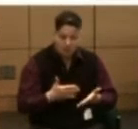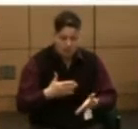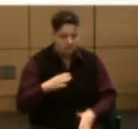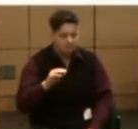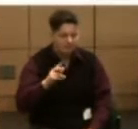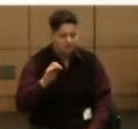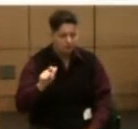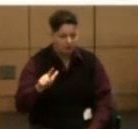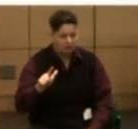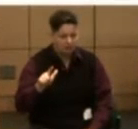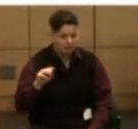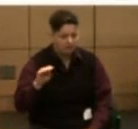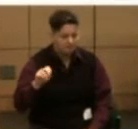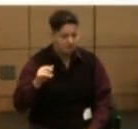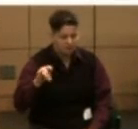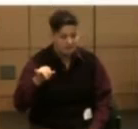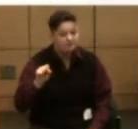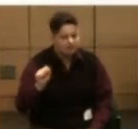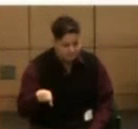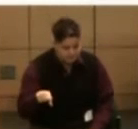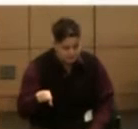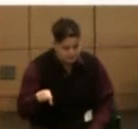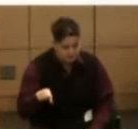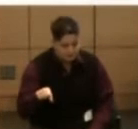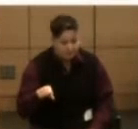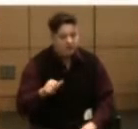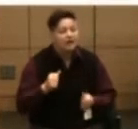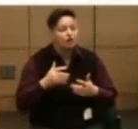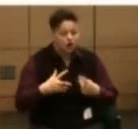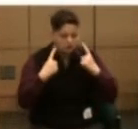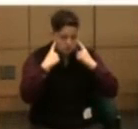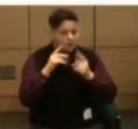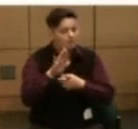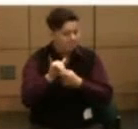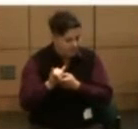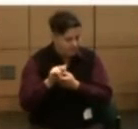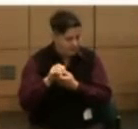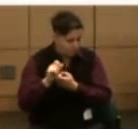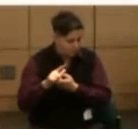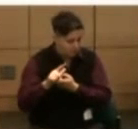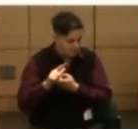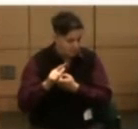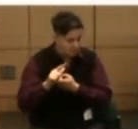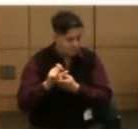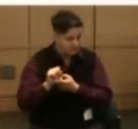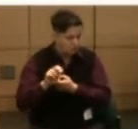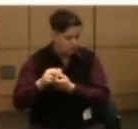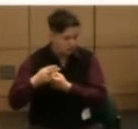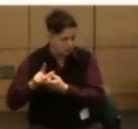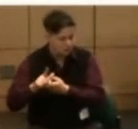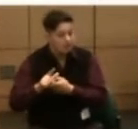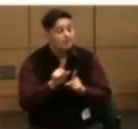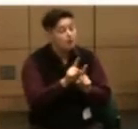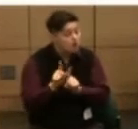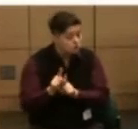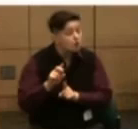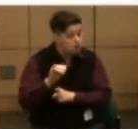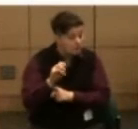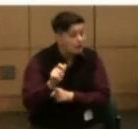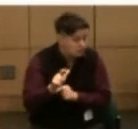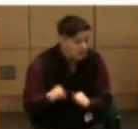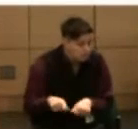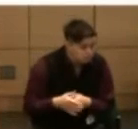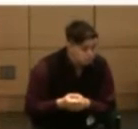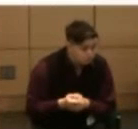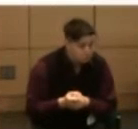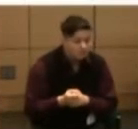will often lead to bilateral profound sensorineural hearing loss, but it can also show up with unilateral. Mumps and